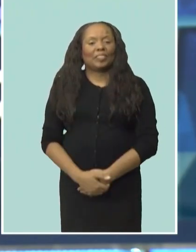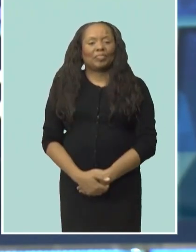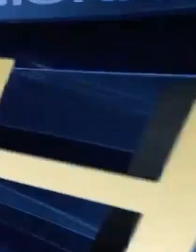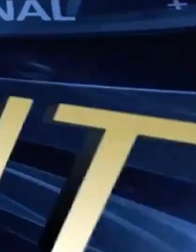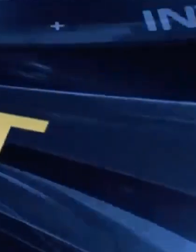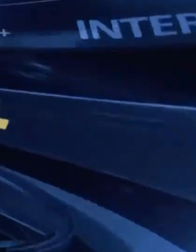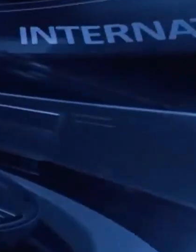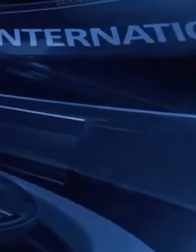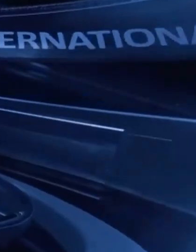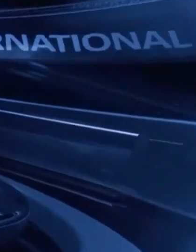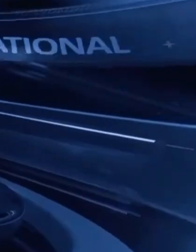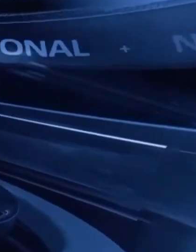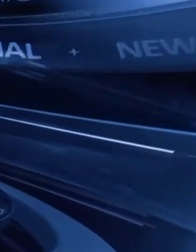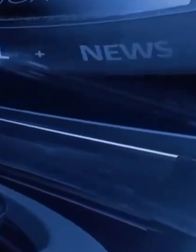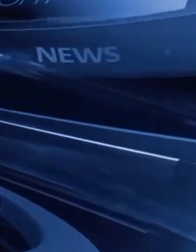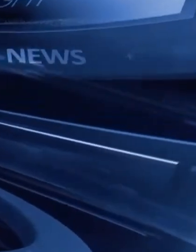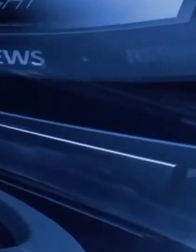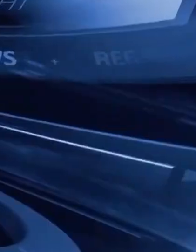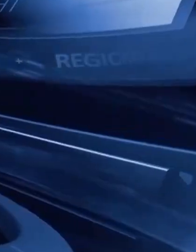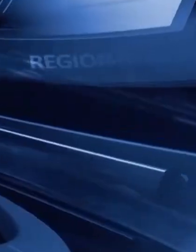priorities.